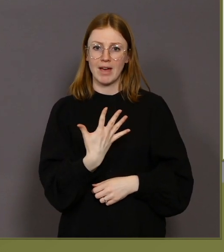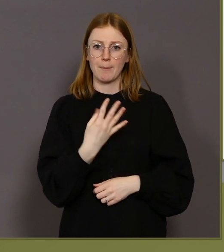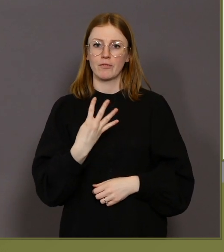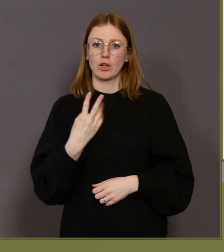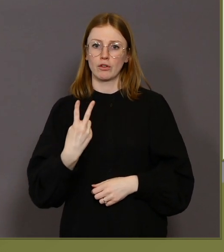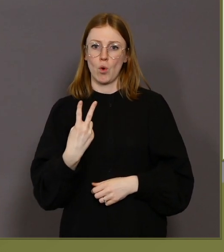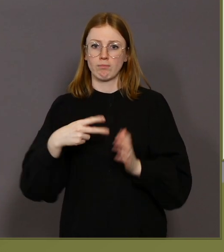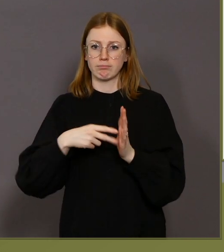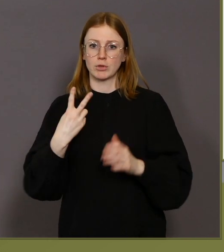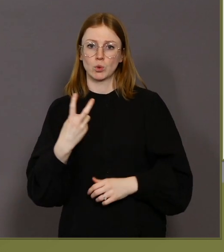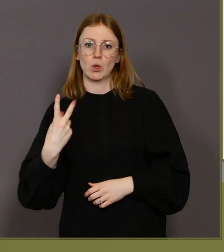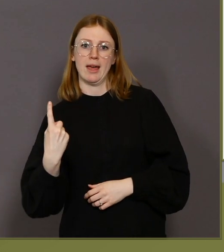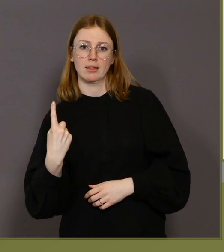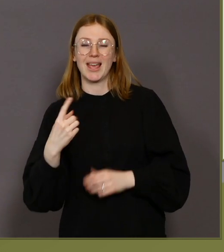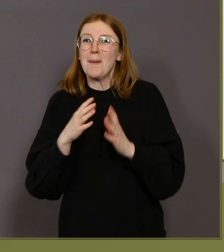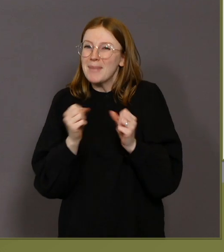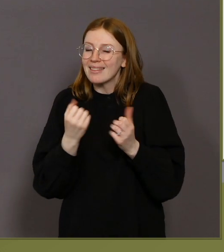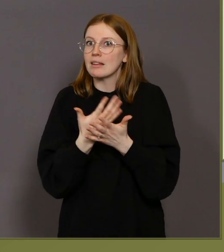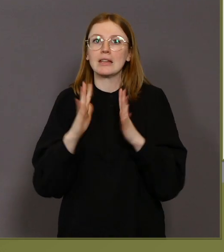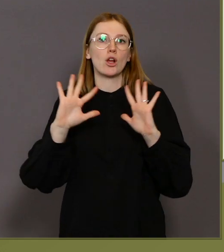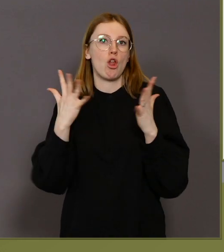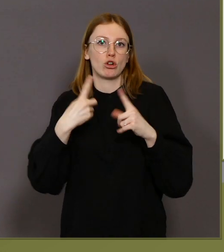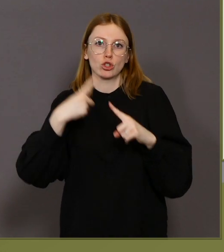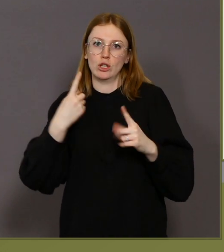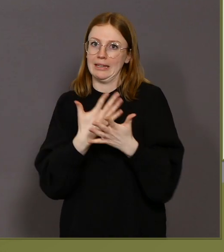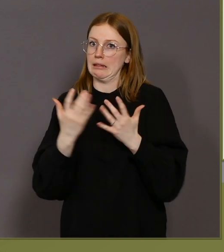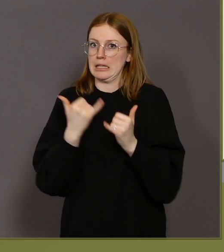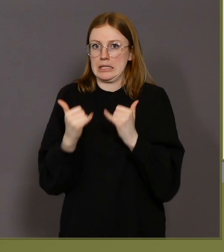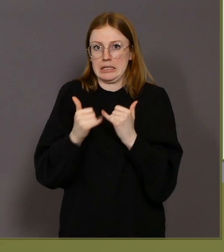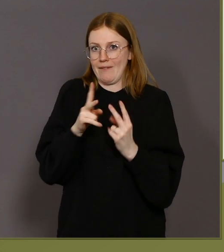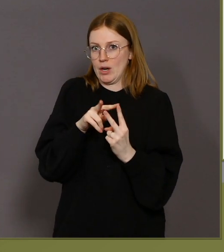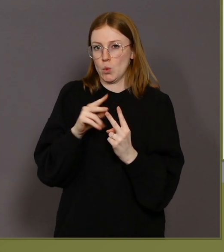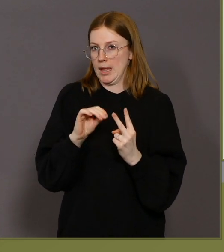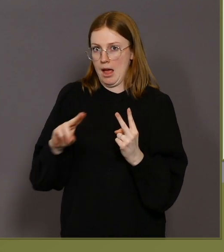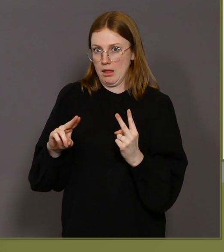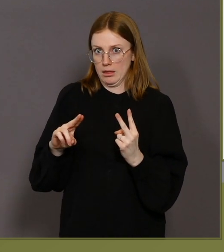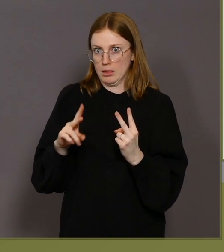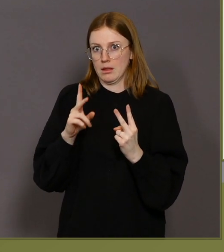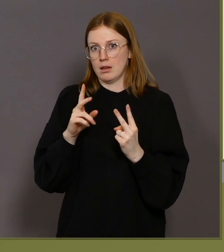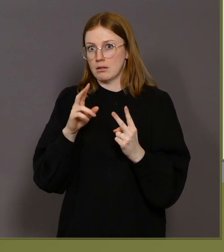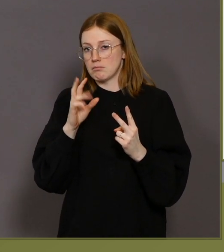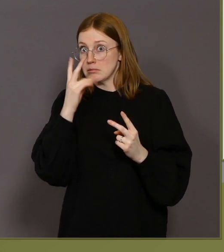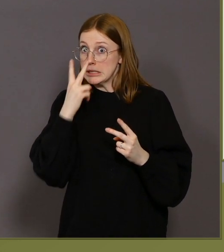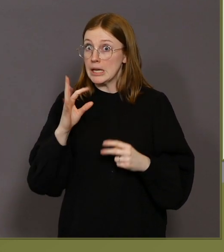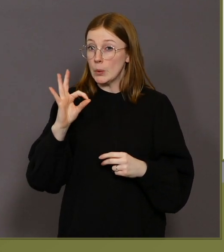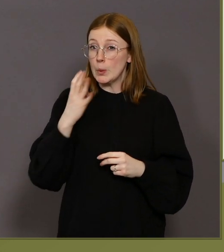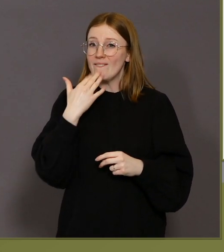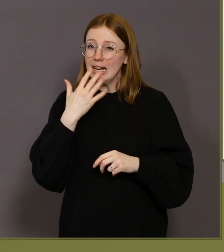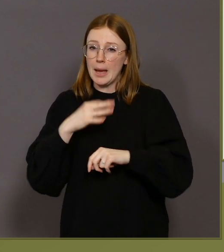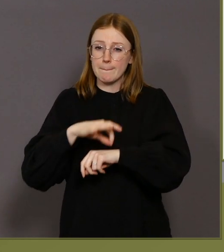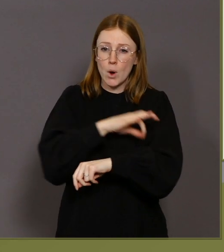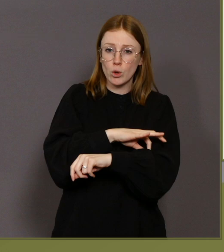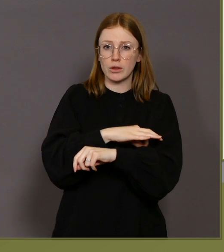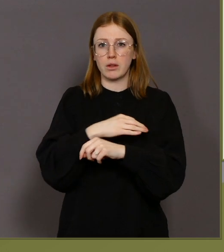But it's not clear yet because we don't have the final version yet which measures will prevail. But I would advise